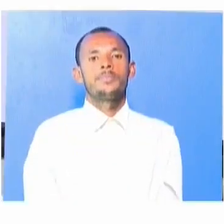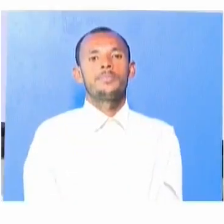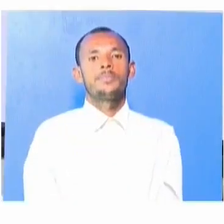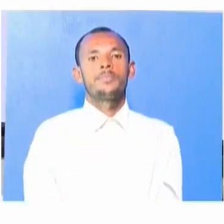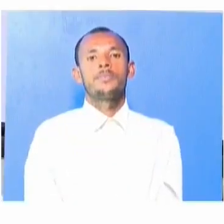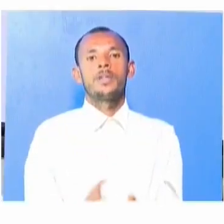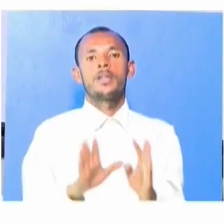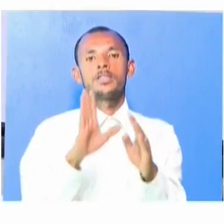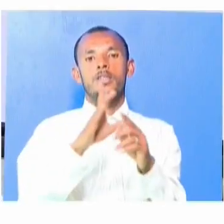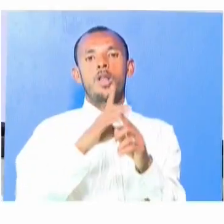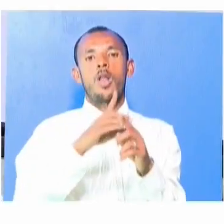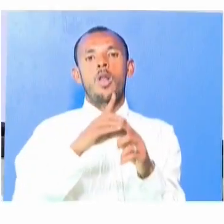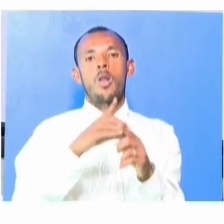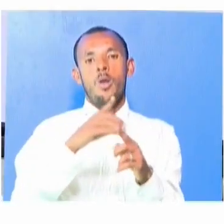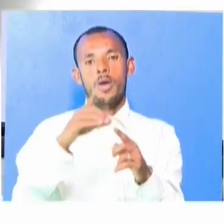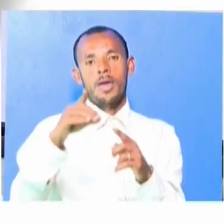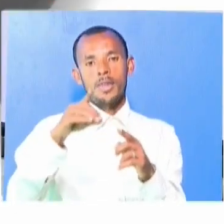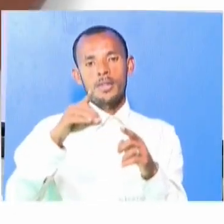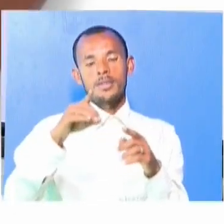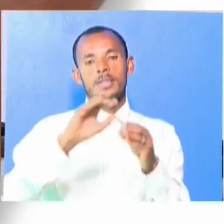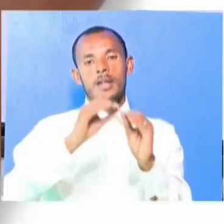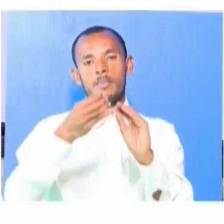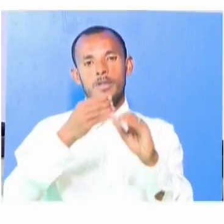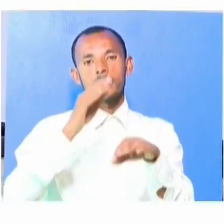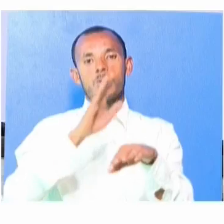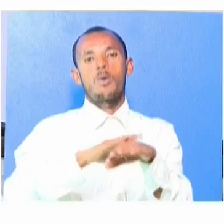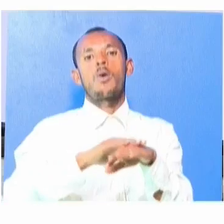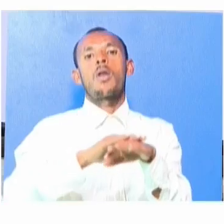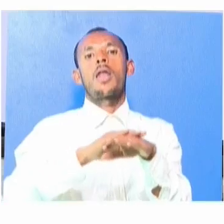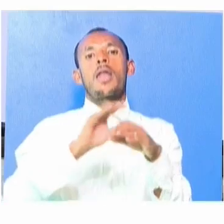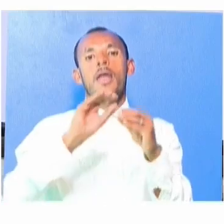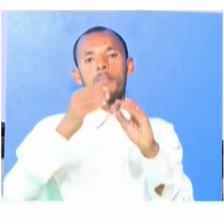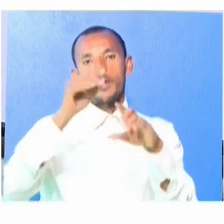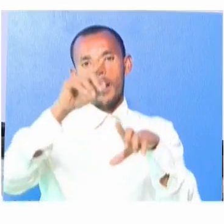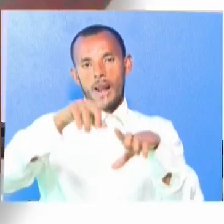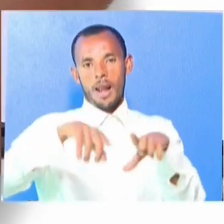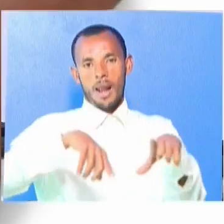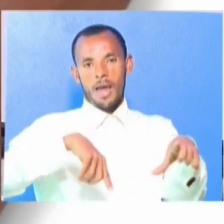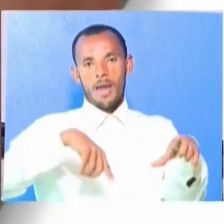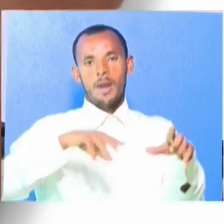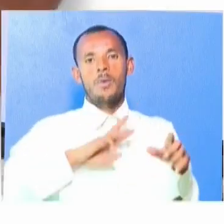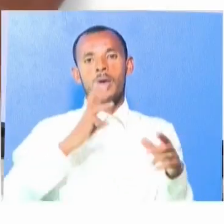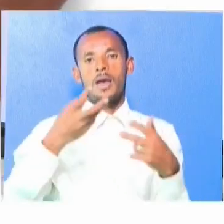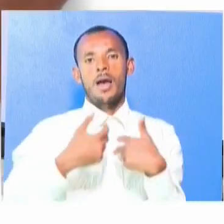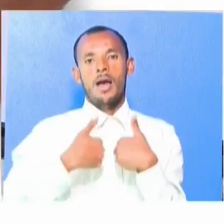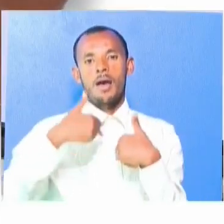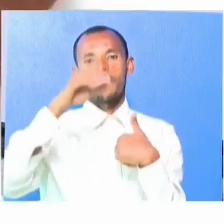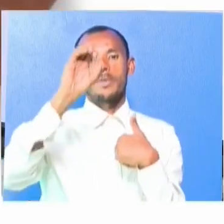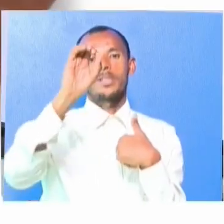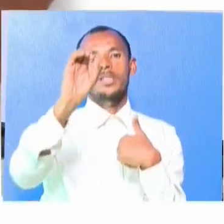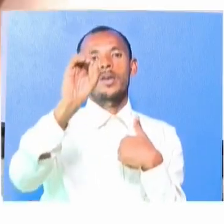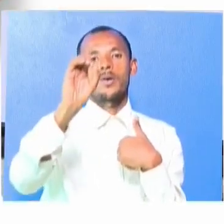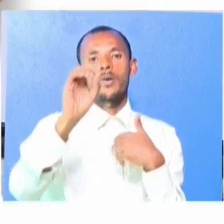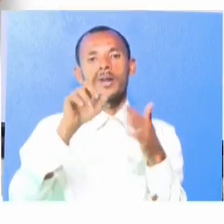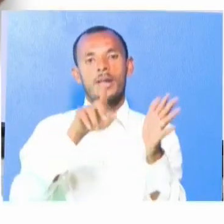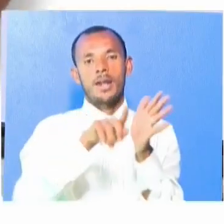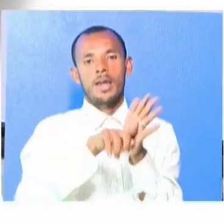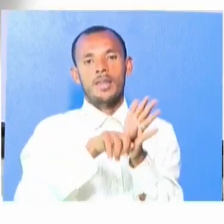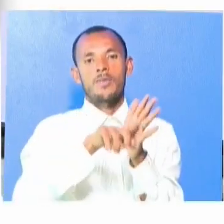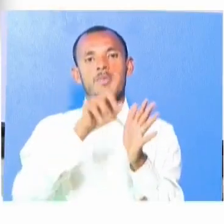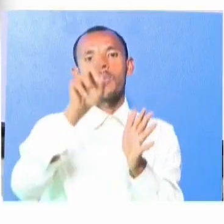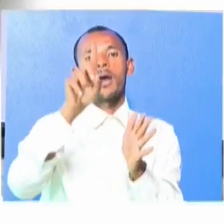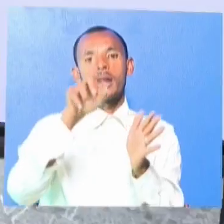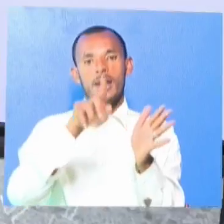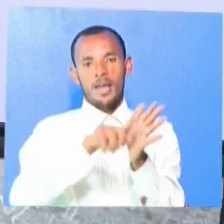Let's locate the numbers on number line. We have 0 here, negative 1,